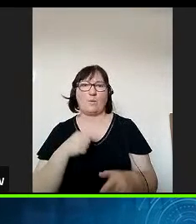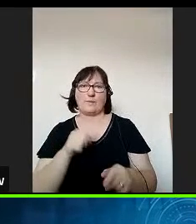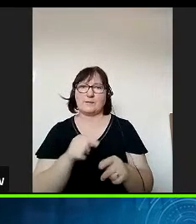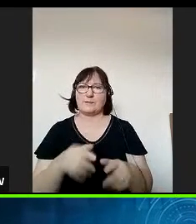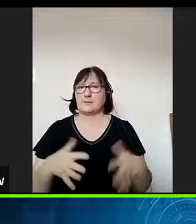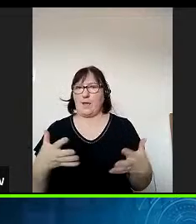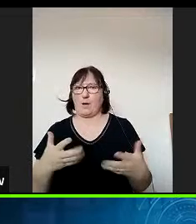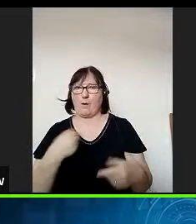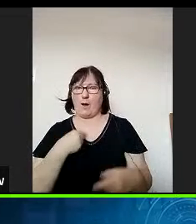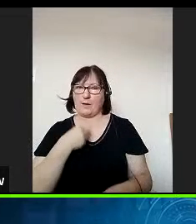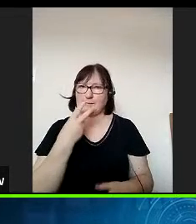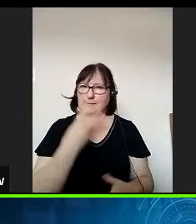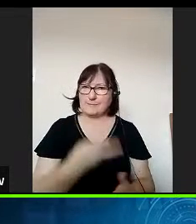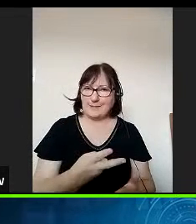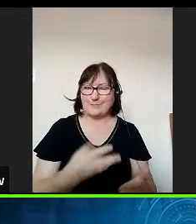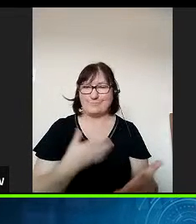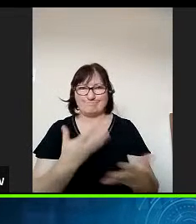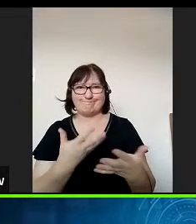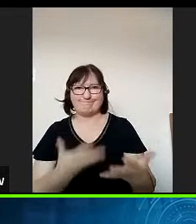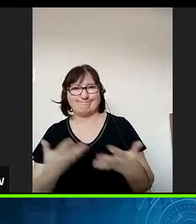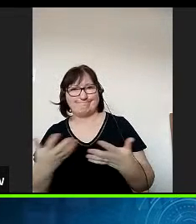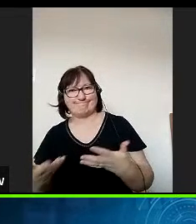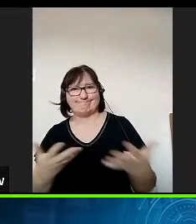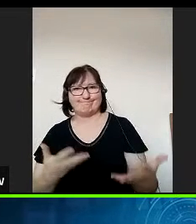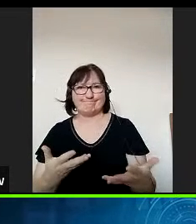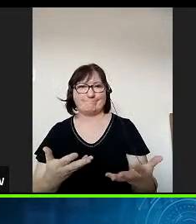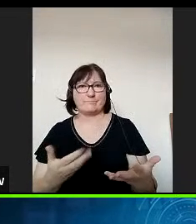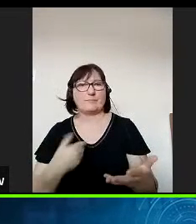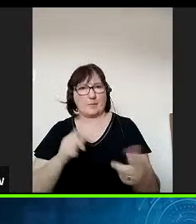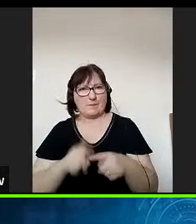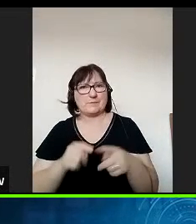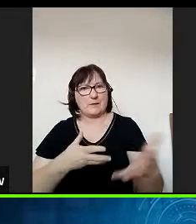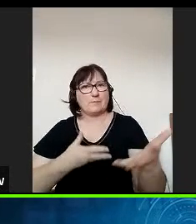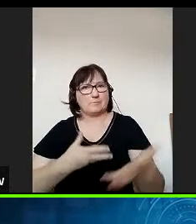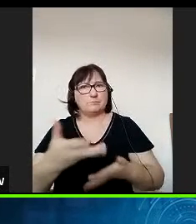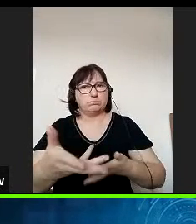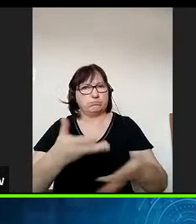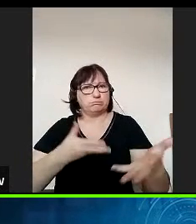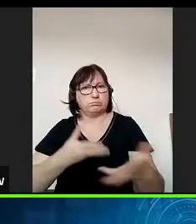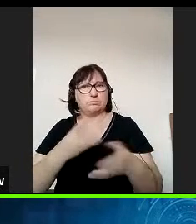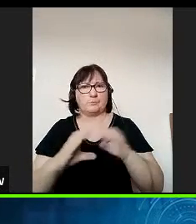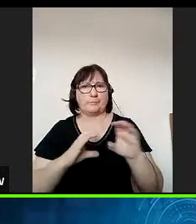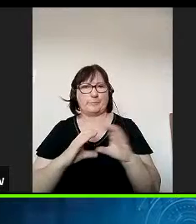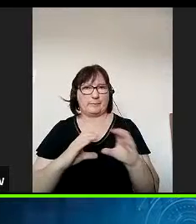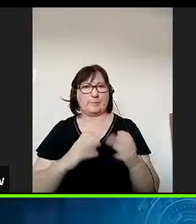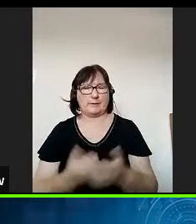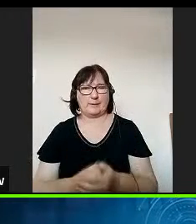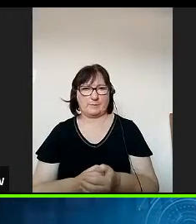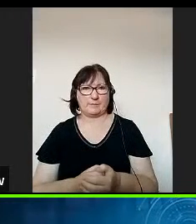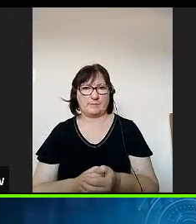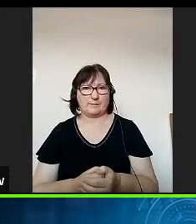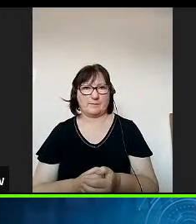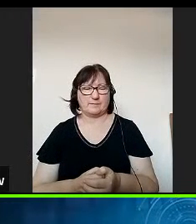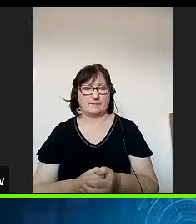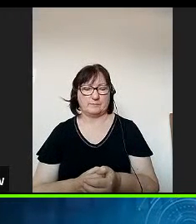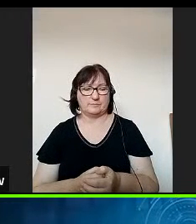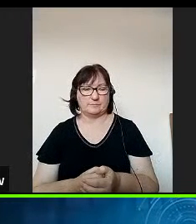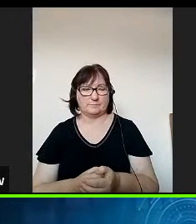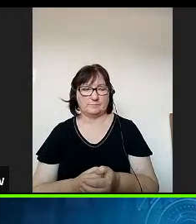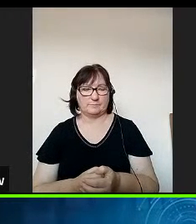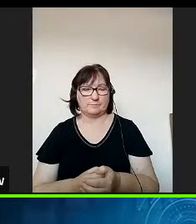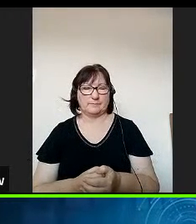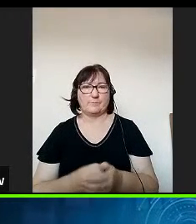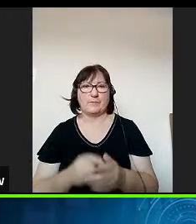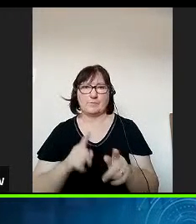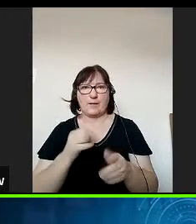at the letter of finding stage, there could be like some sort of agreement or some sort of understanding of the